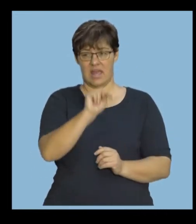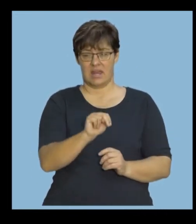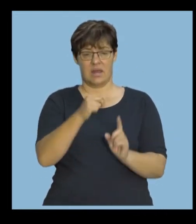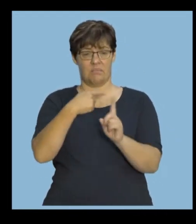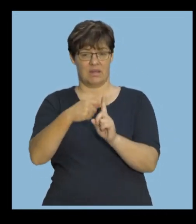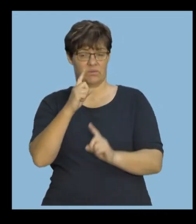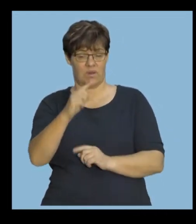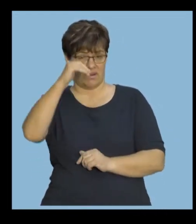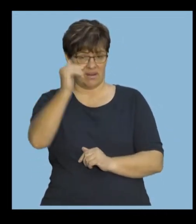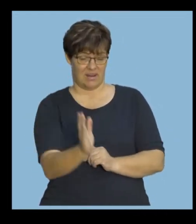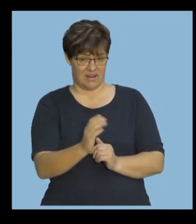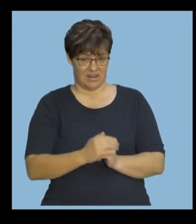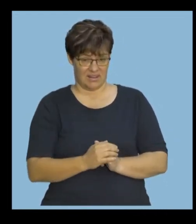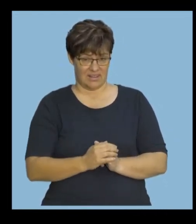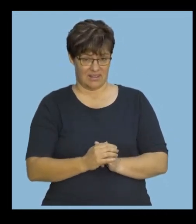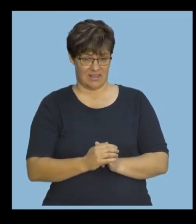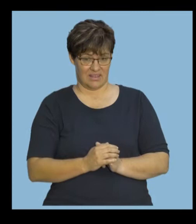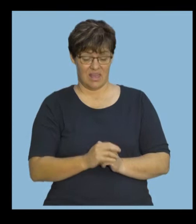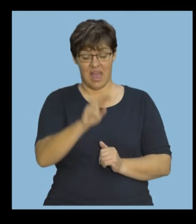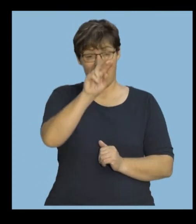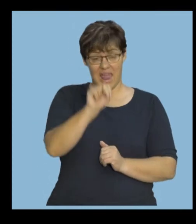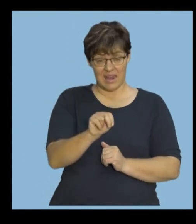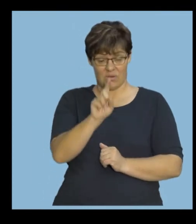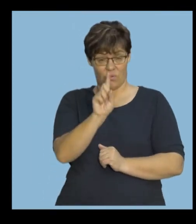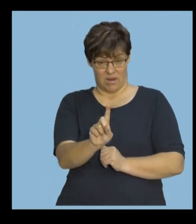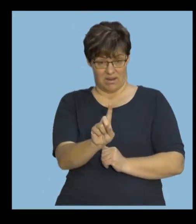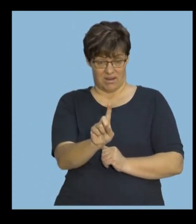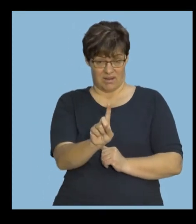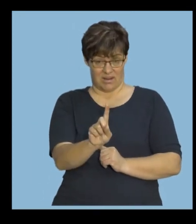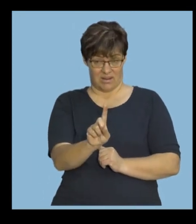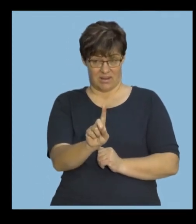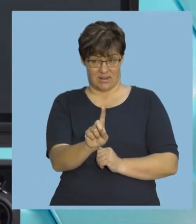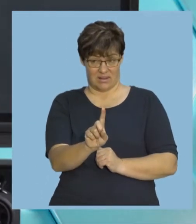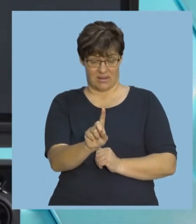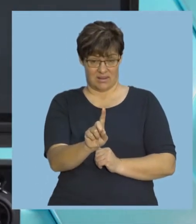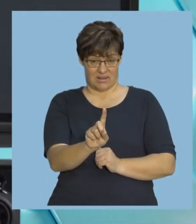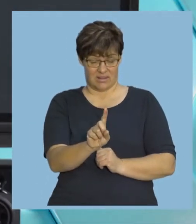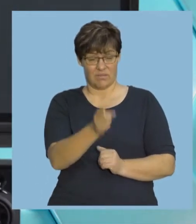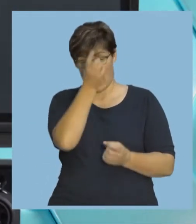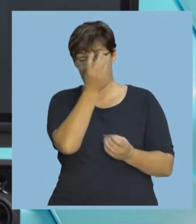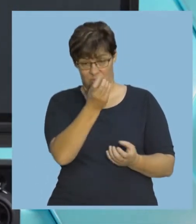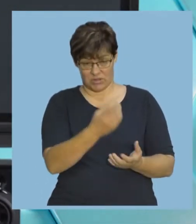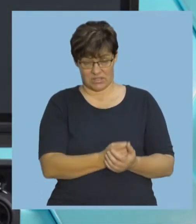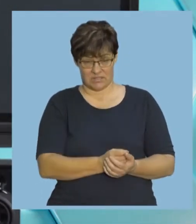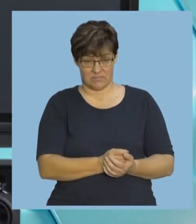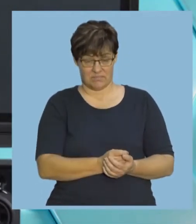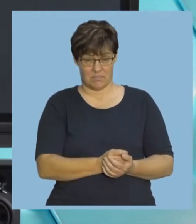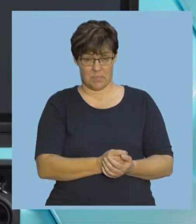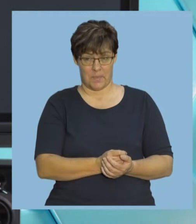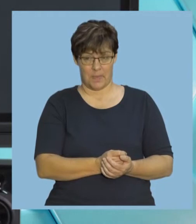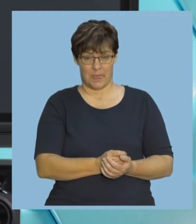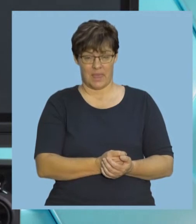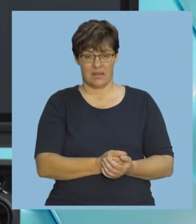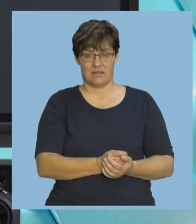n plus 1. When n is 1, when n is the set of